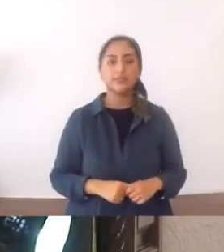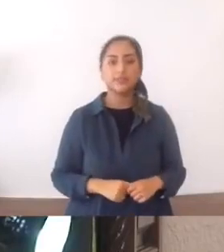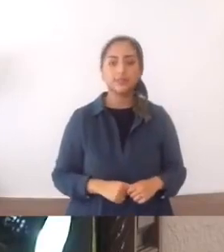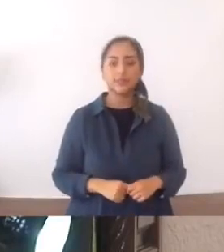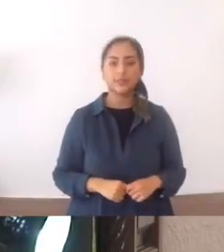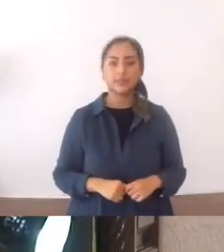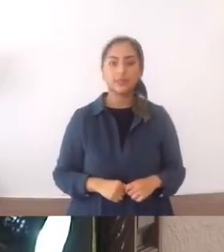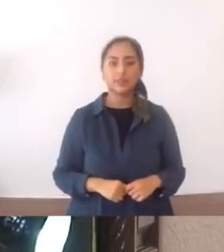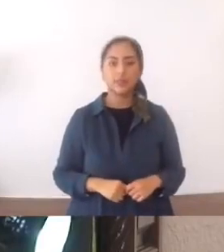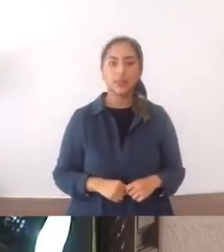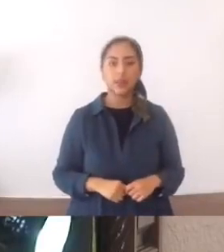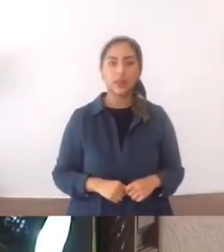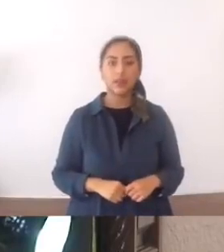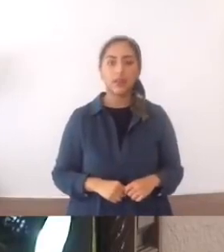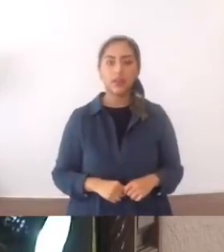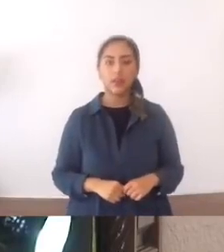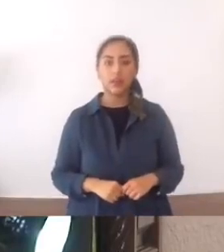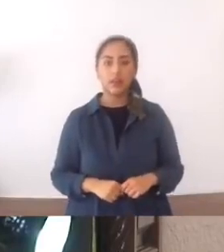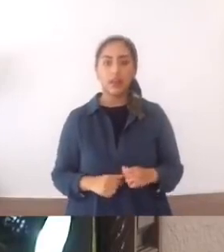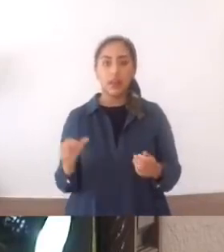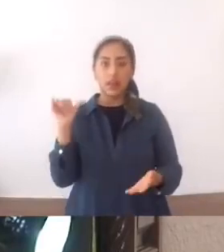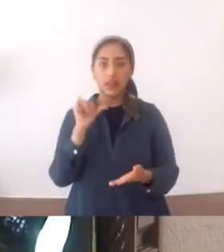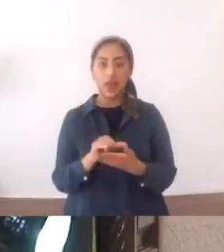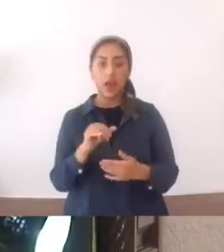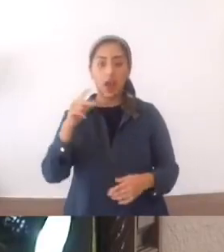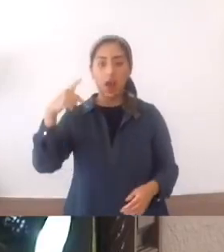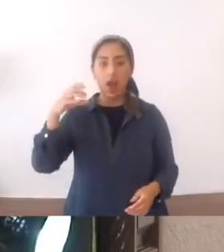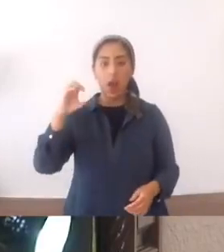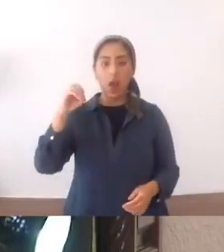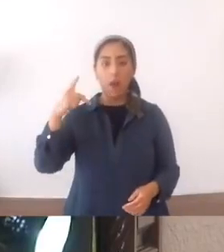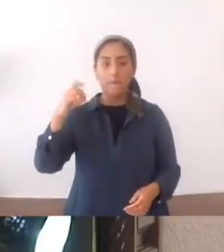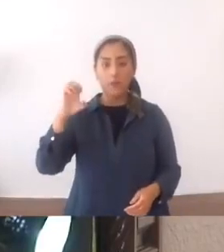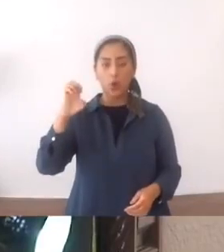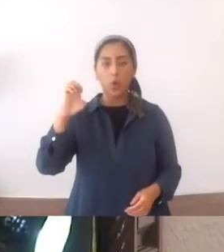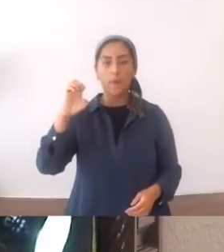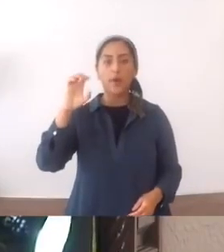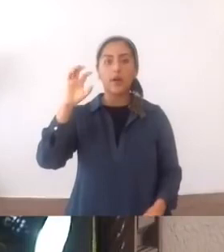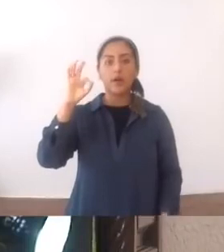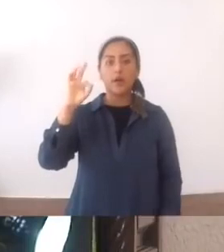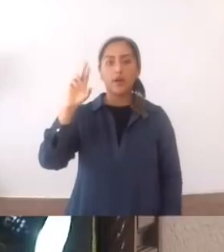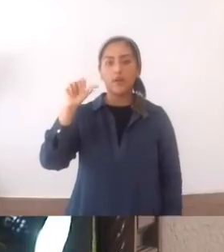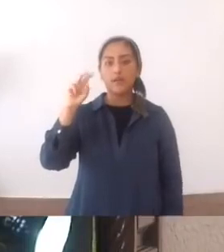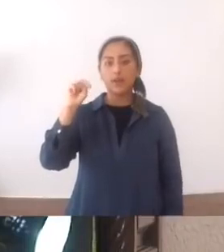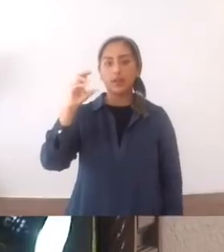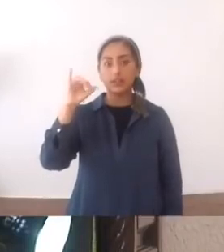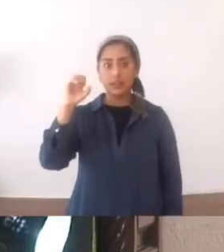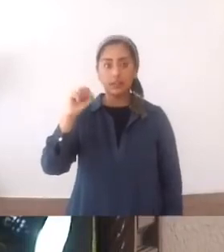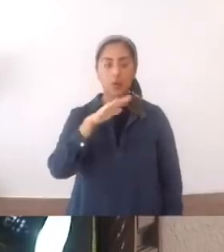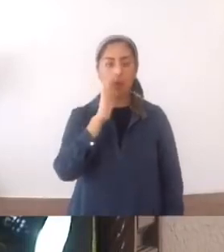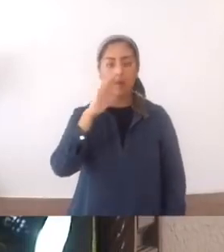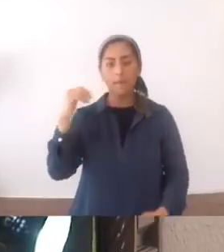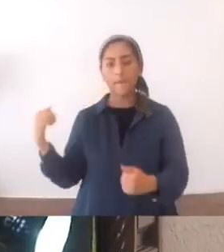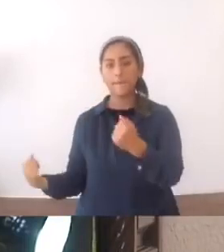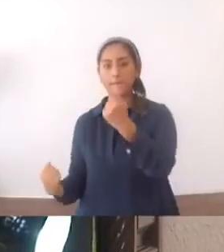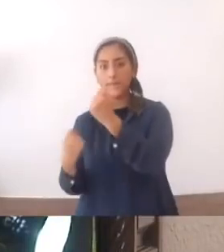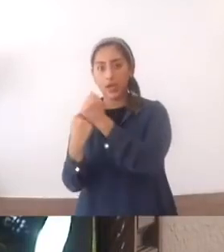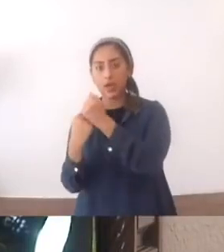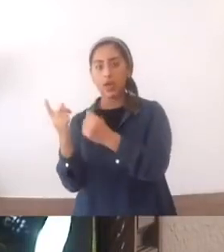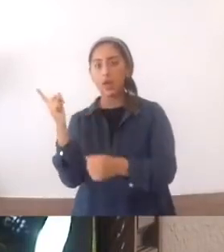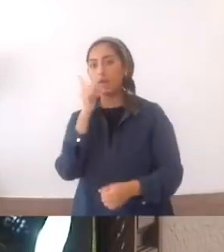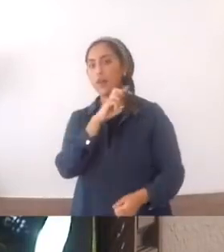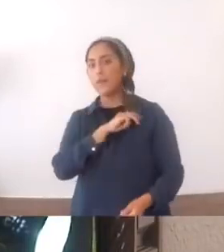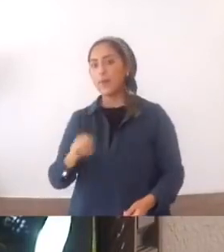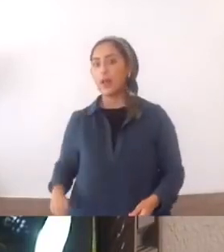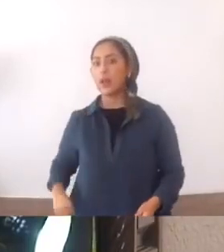There's 90% of de que probability así sea, that it's going to be like that. que este Papa Francisco That this Pope Francisco